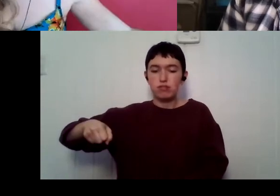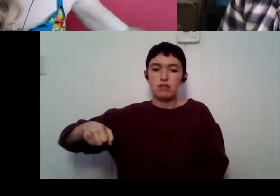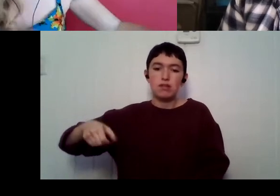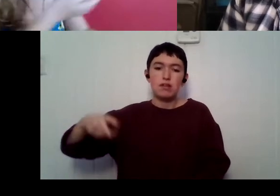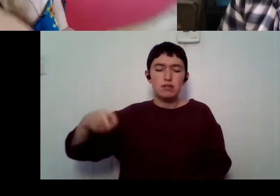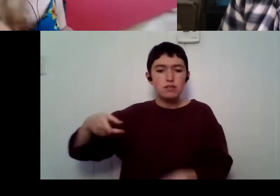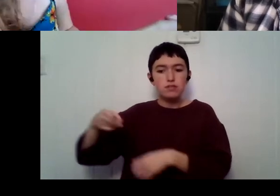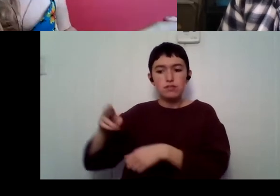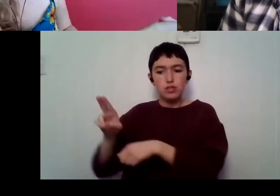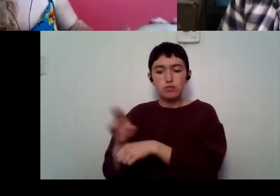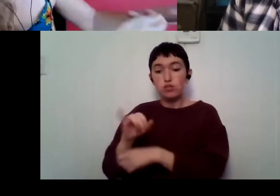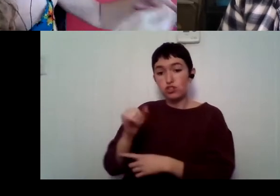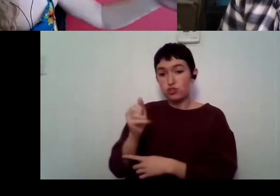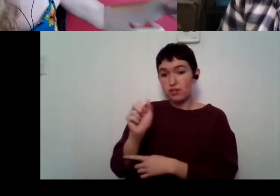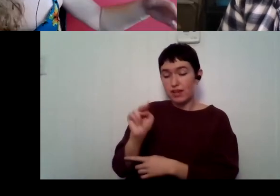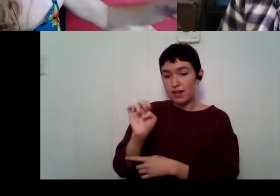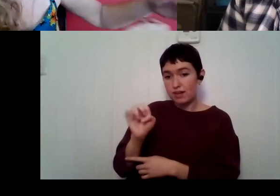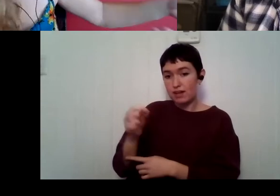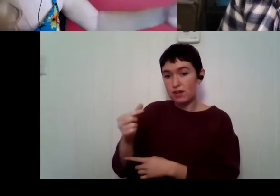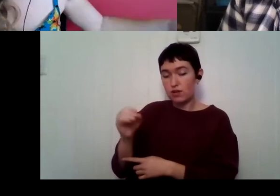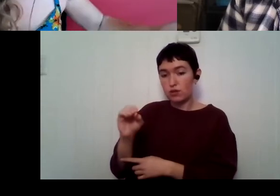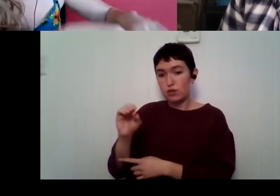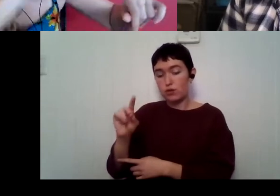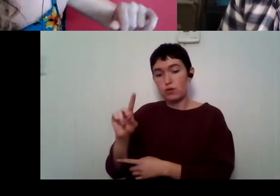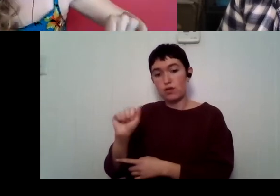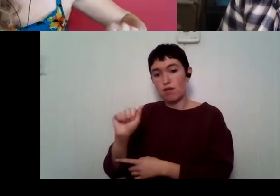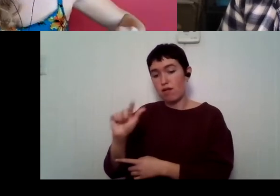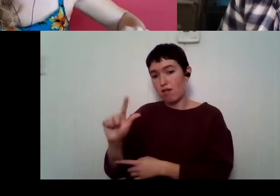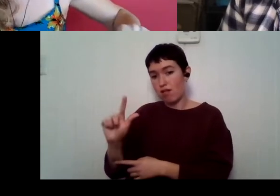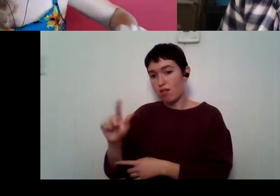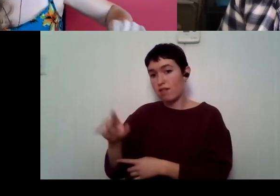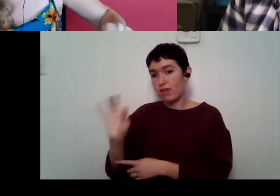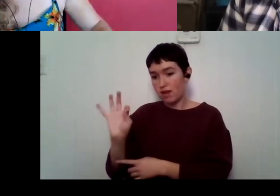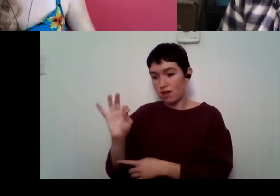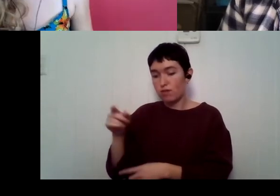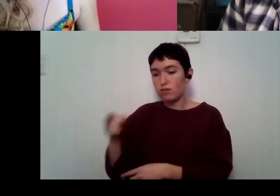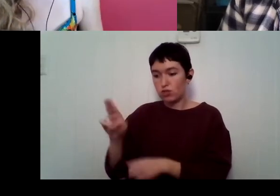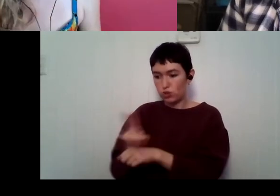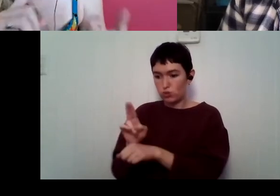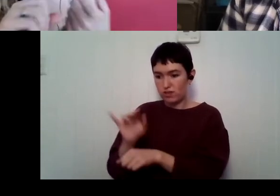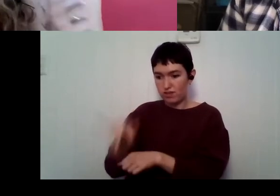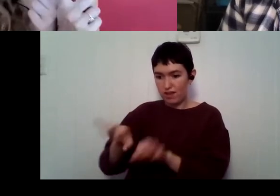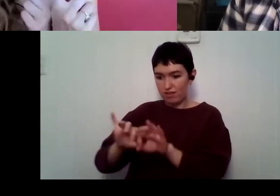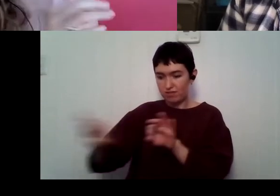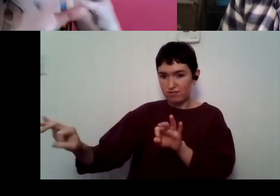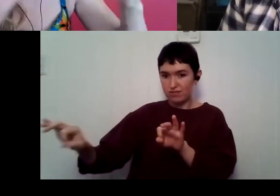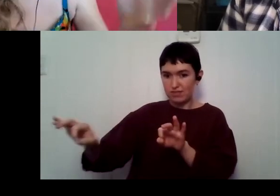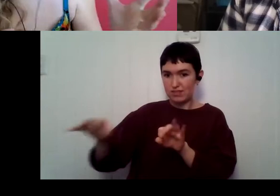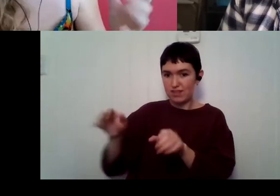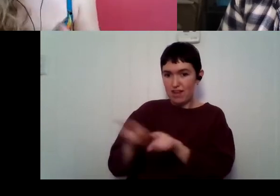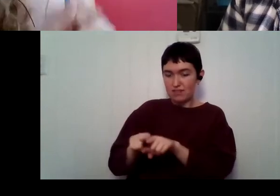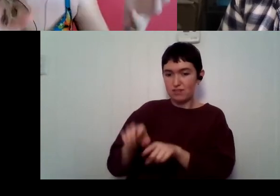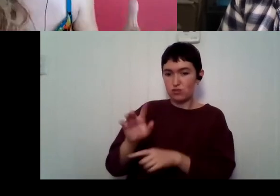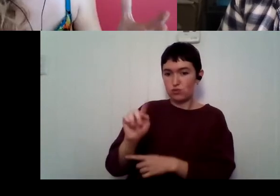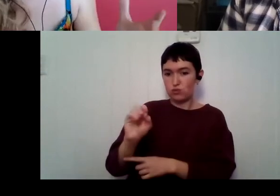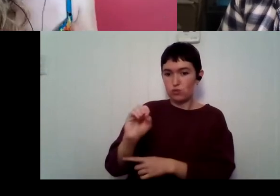using tools to dip into these, ant hills or termite mounds and eating, clearing them off. And so that was this first idea of tool